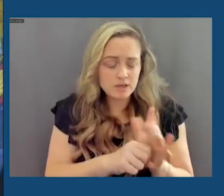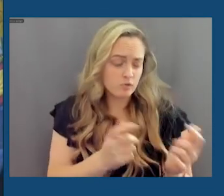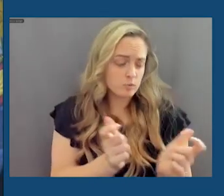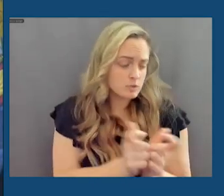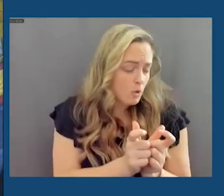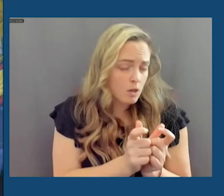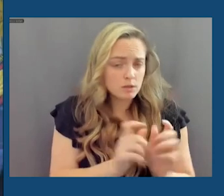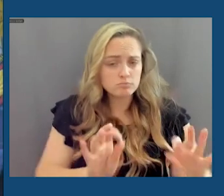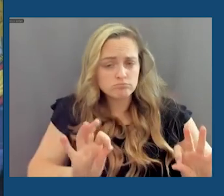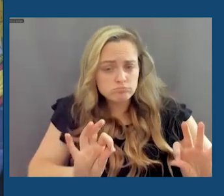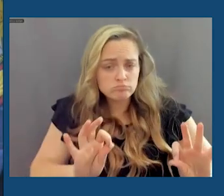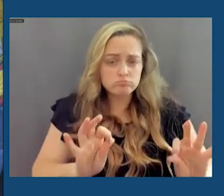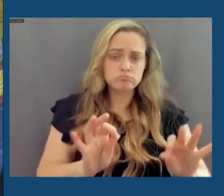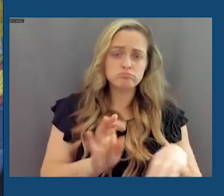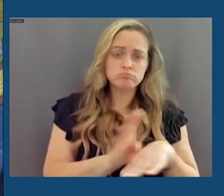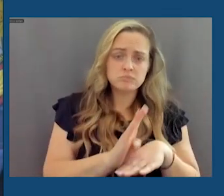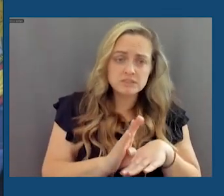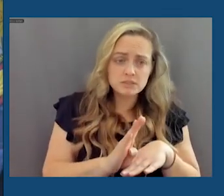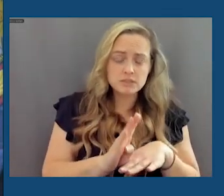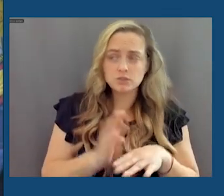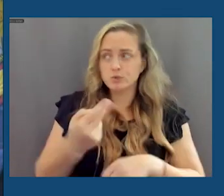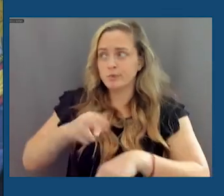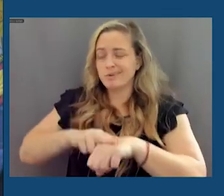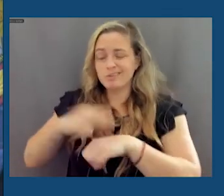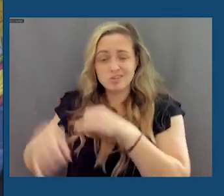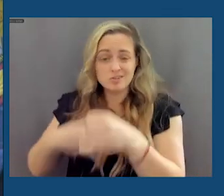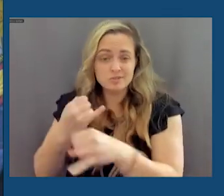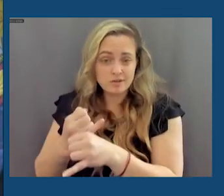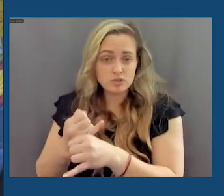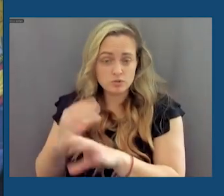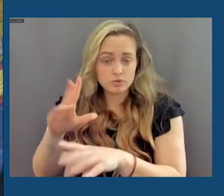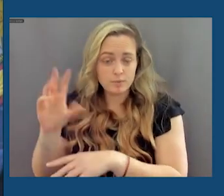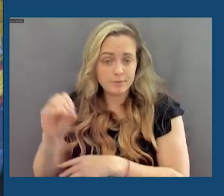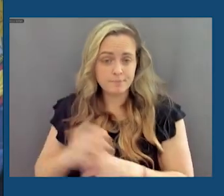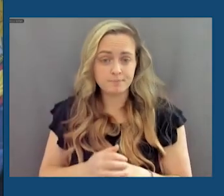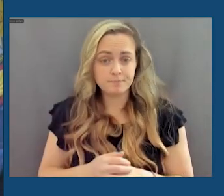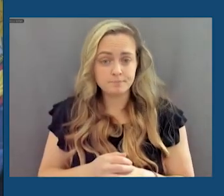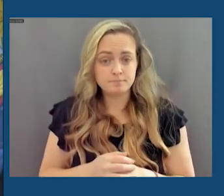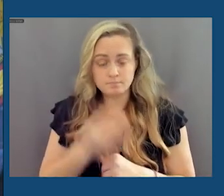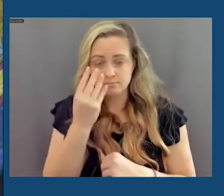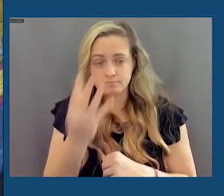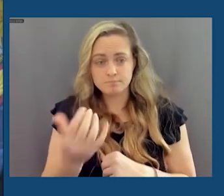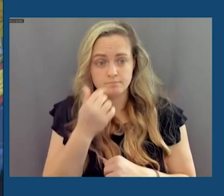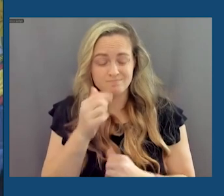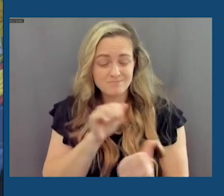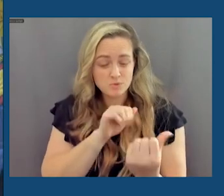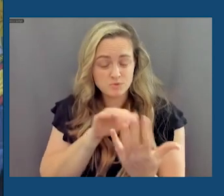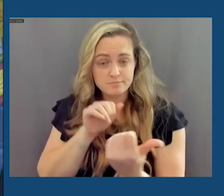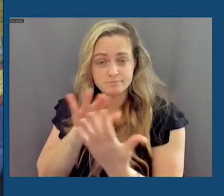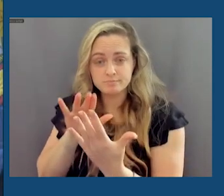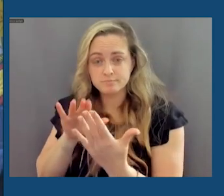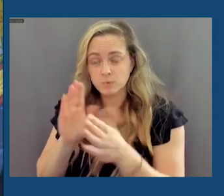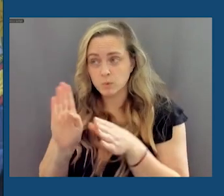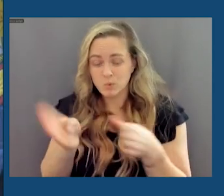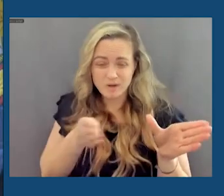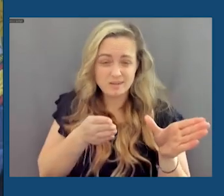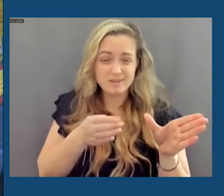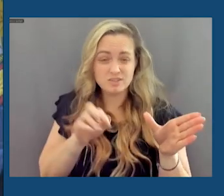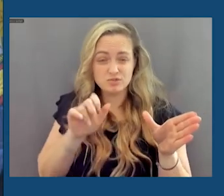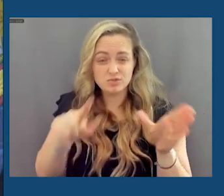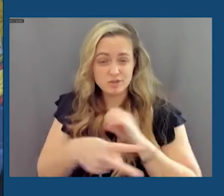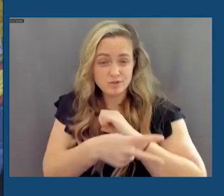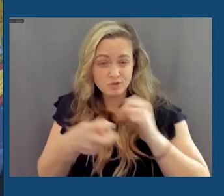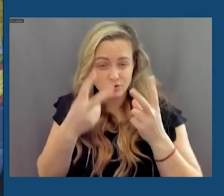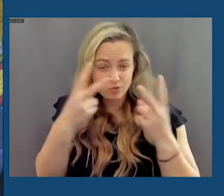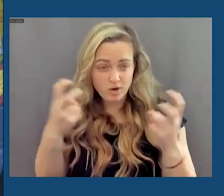independent merchants to national and international brands. I can tell you that addressing organized retail crime and habitual